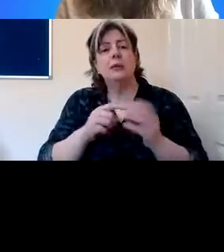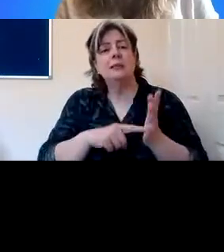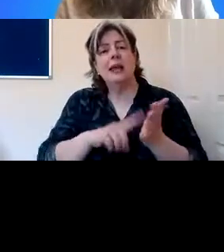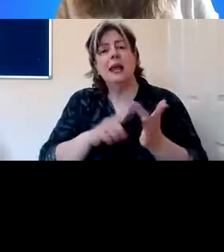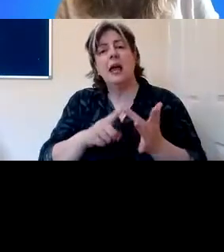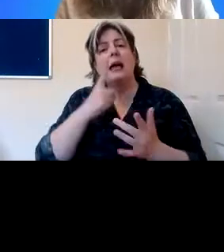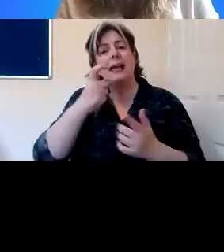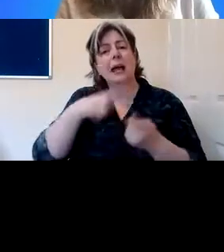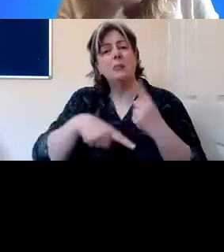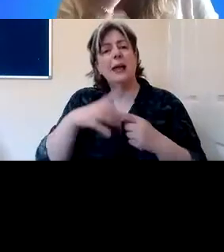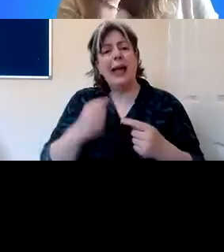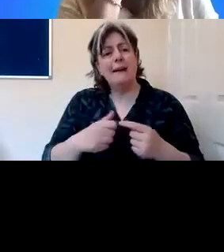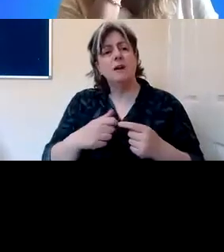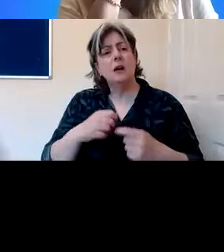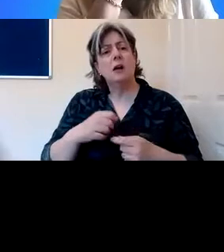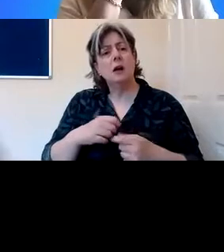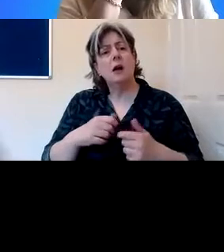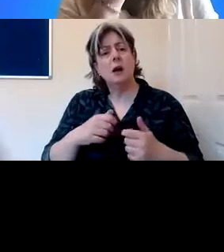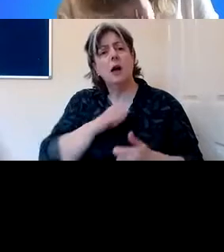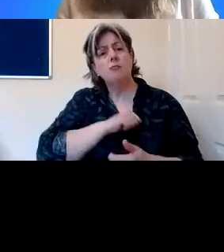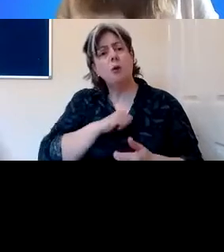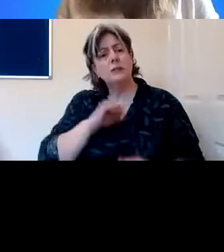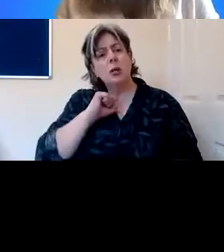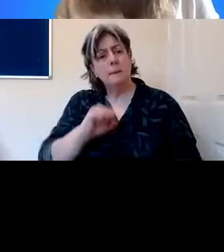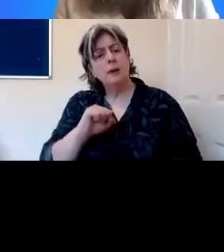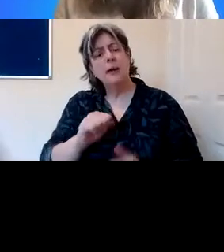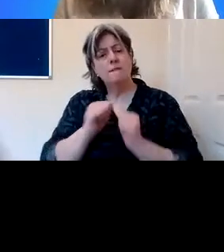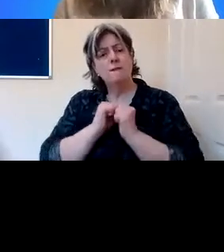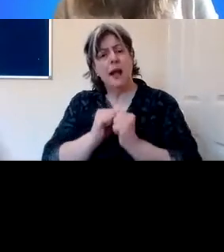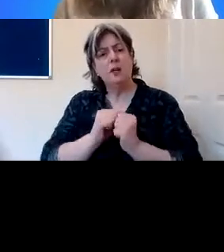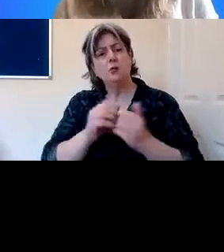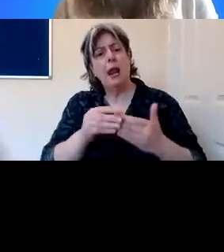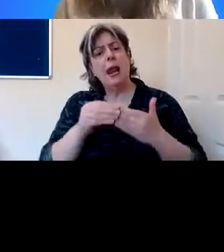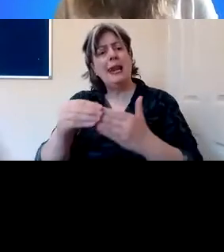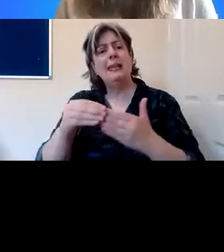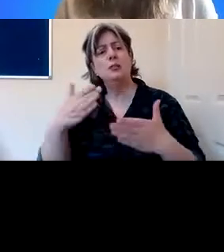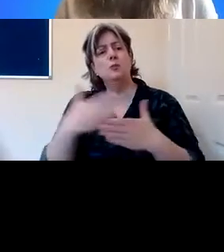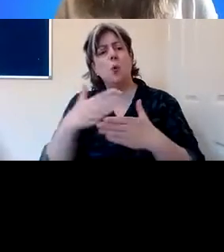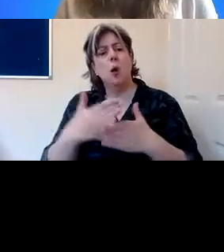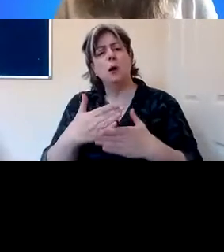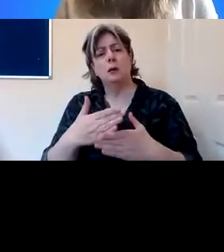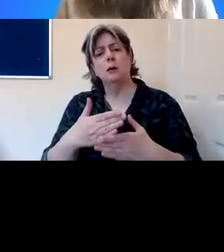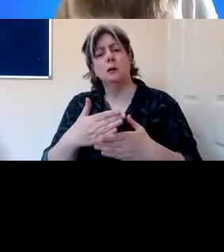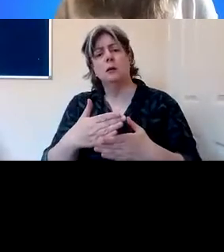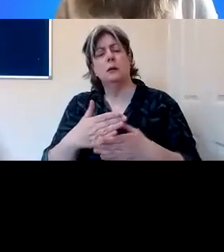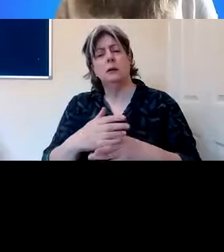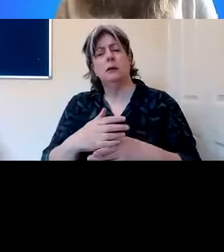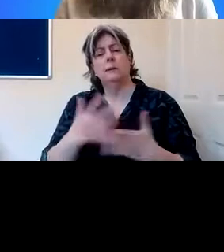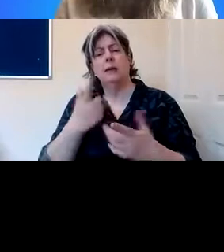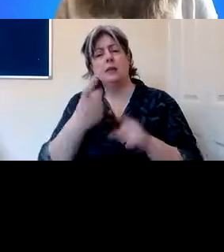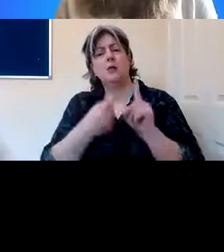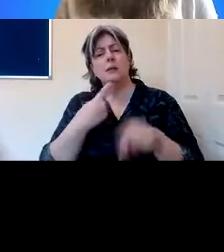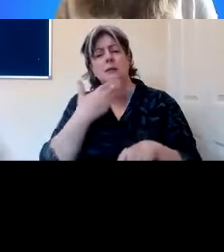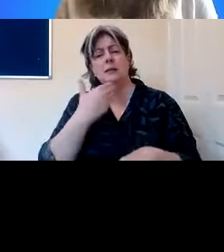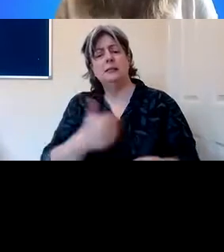Can we have a commitment which values the work of leaders and what they continue to do for their schools? Helen Mary, can you answer that